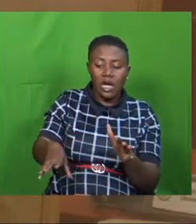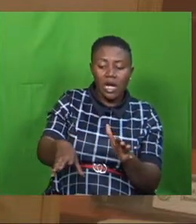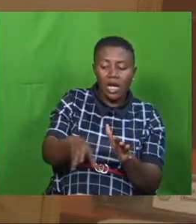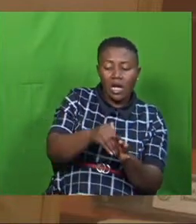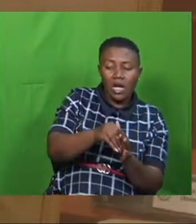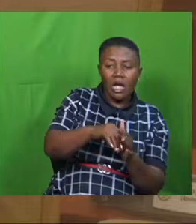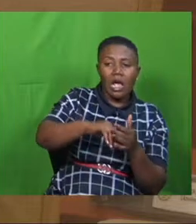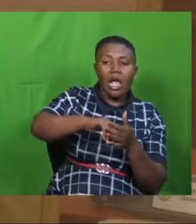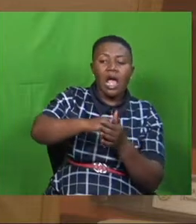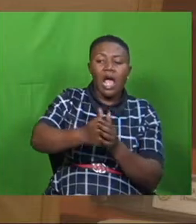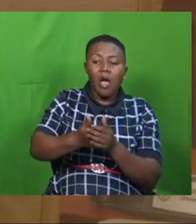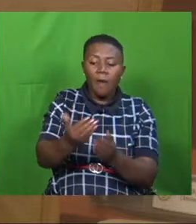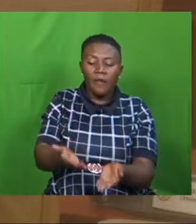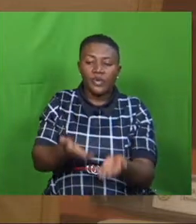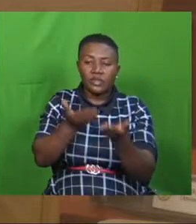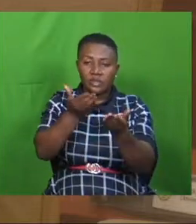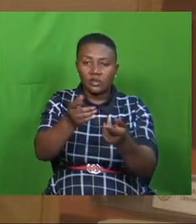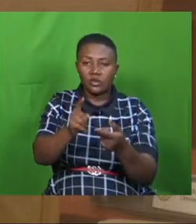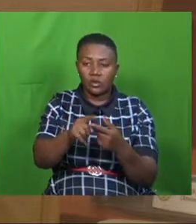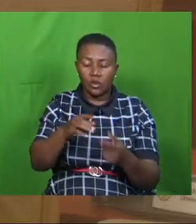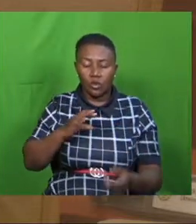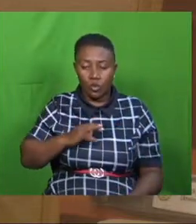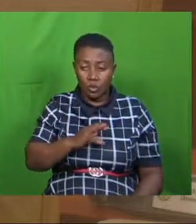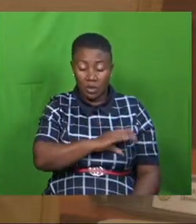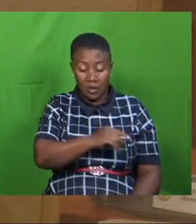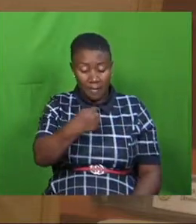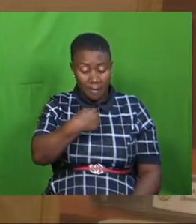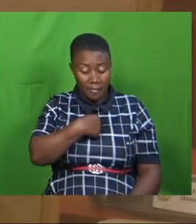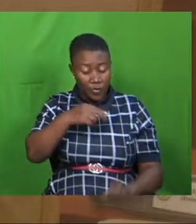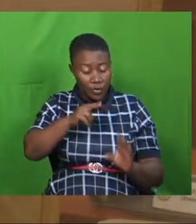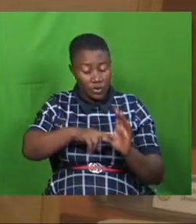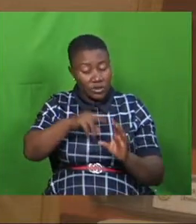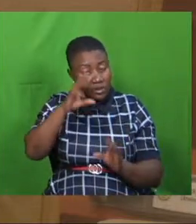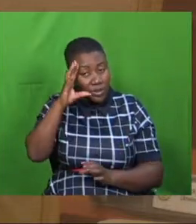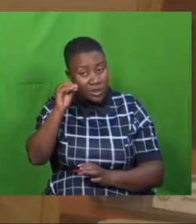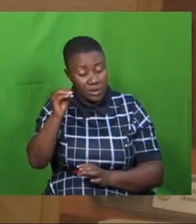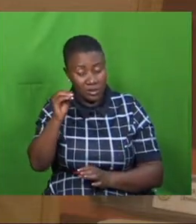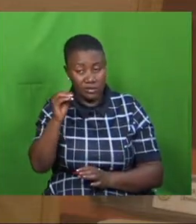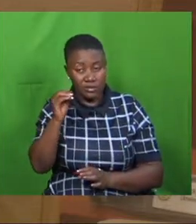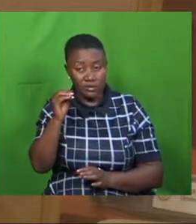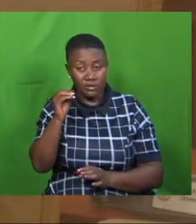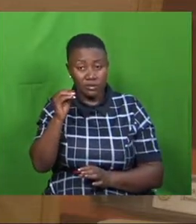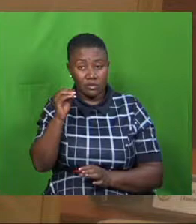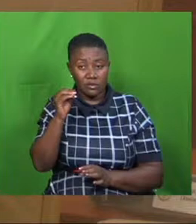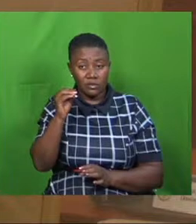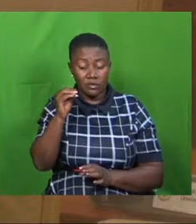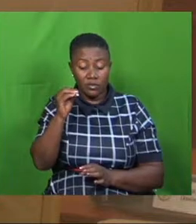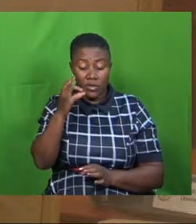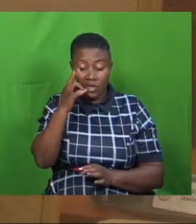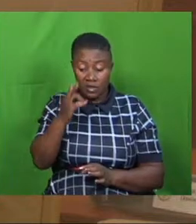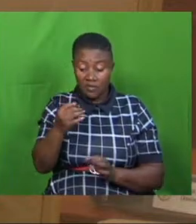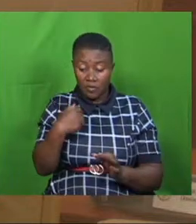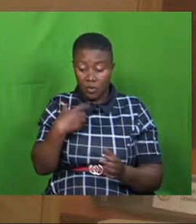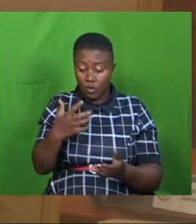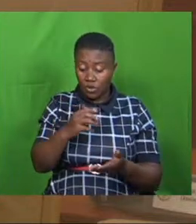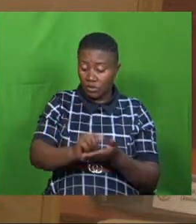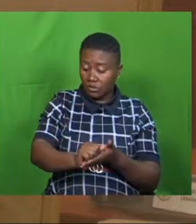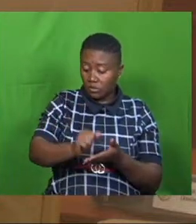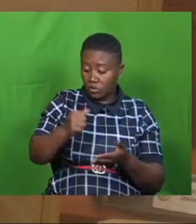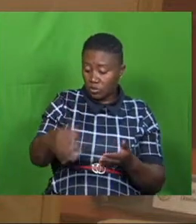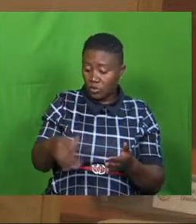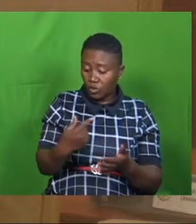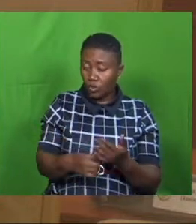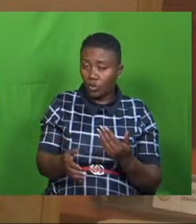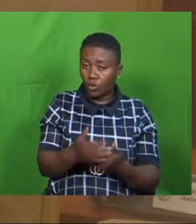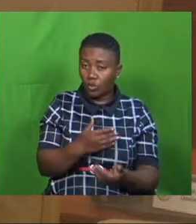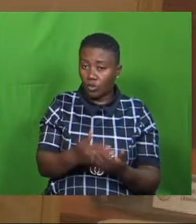the committee. If me as the chairman, I want to expunge fact which has been presented to a committee, I'm